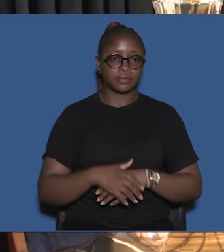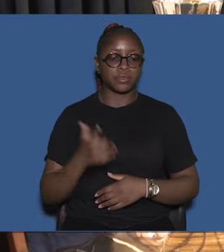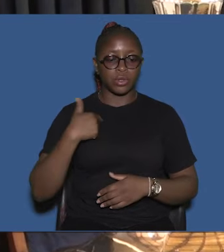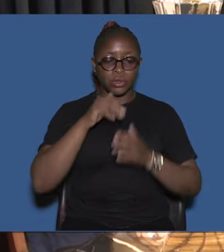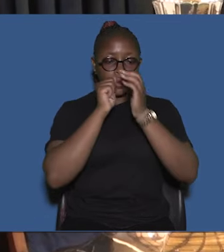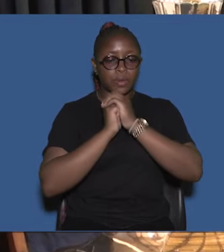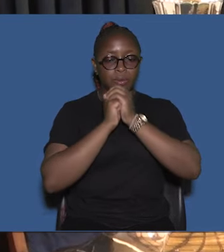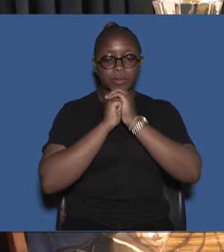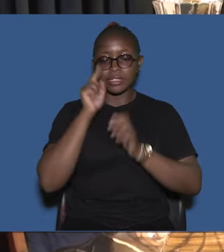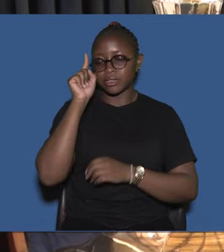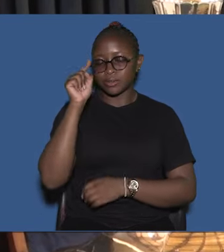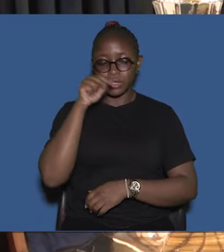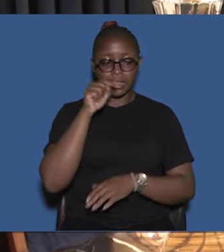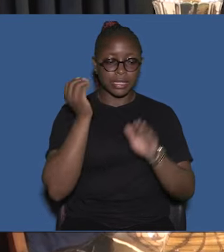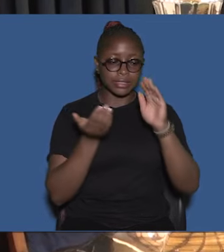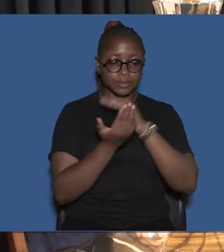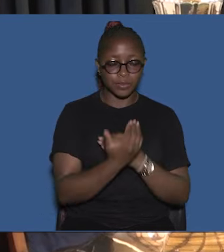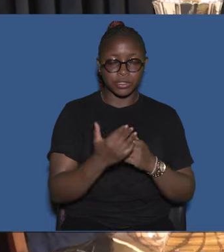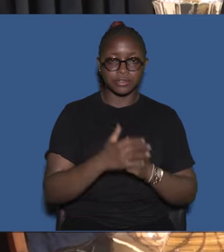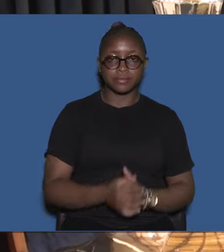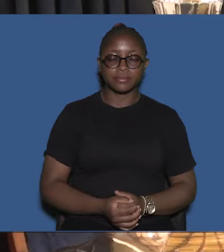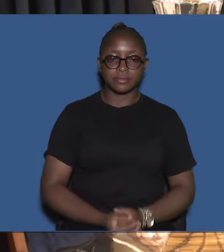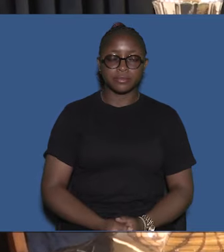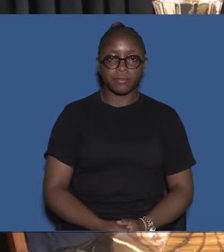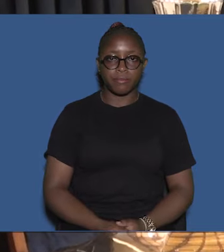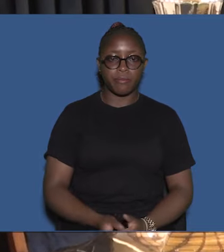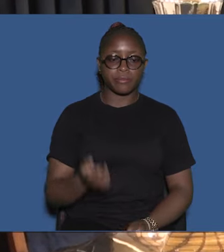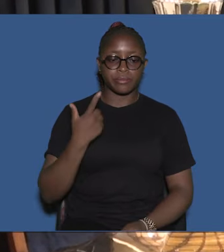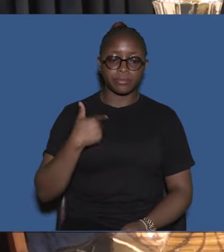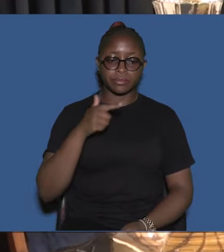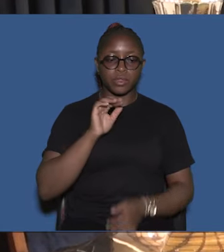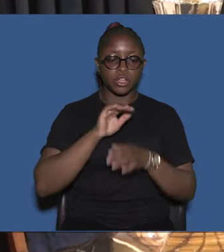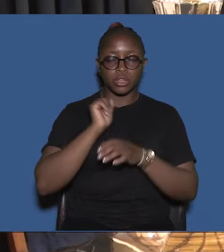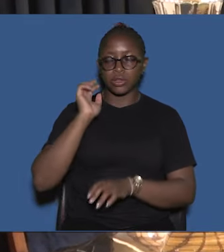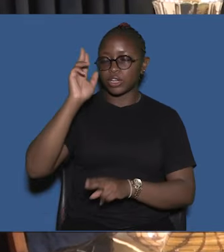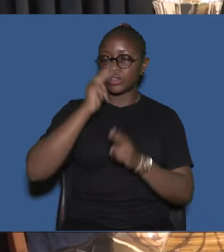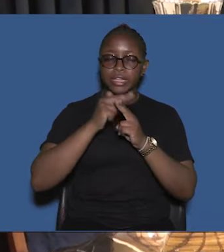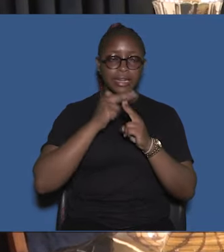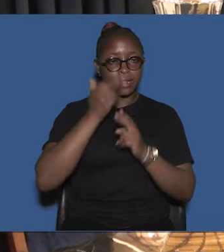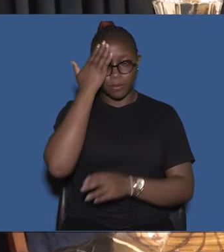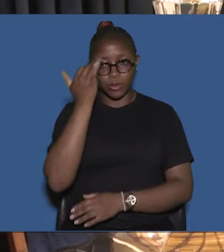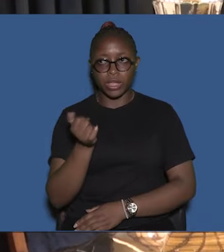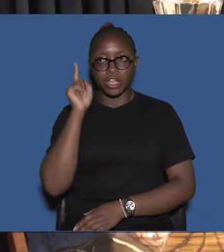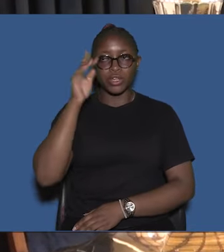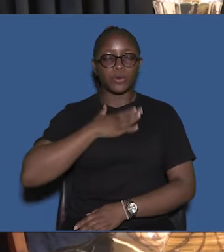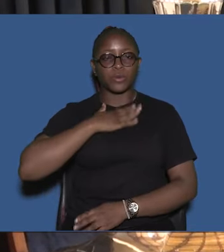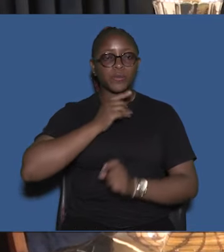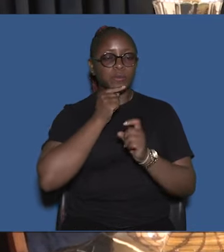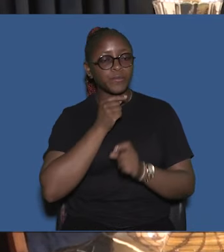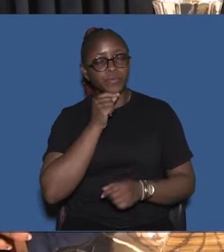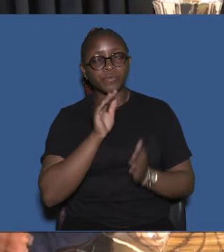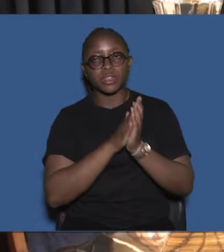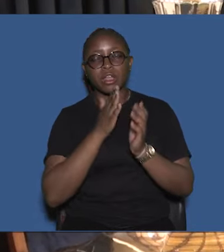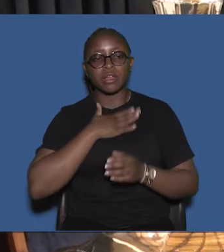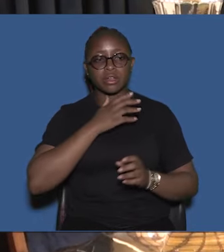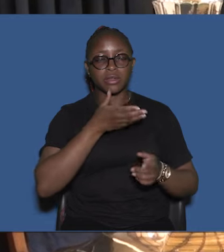you this morning. We call on your name because you are our Father, you are our God. Would you